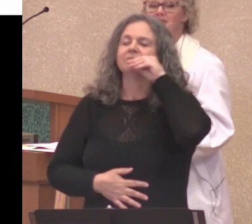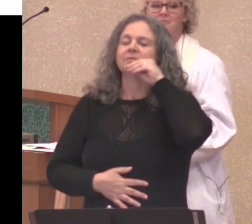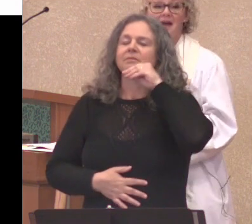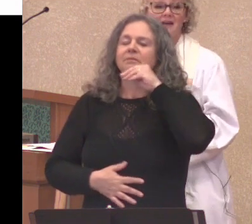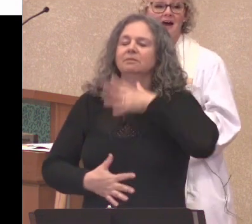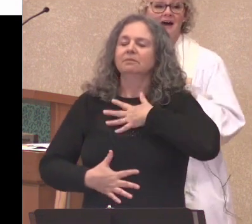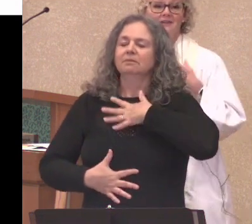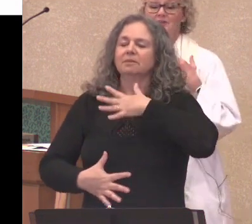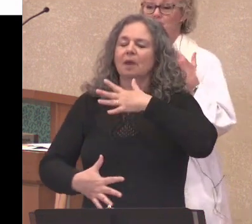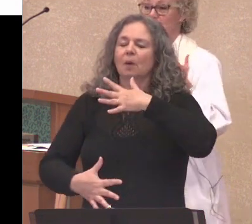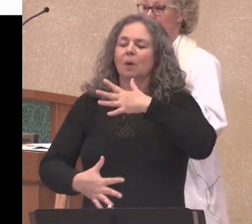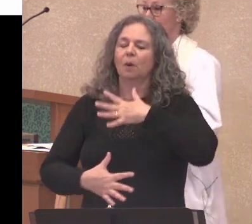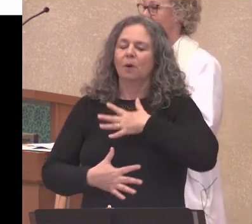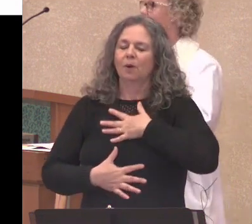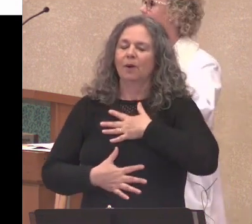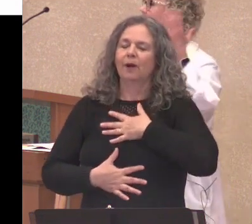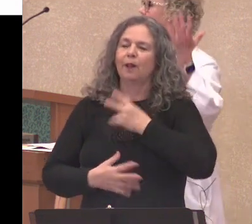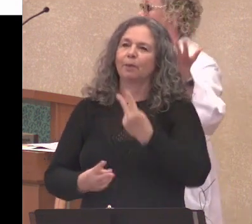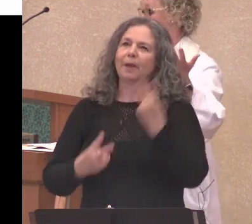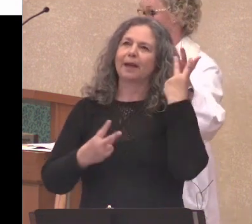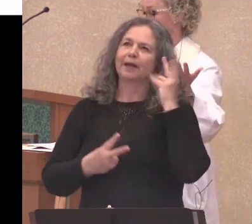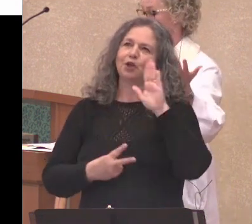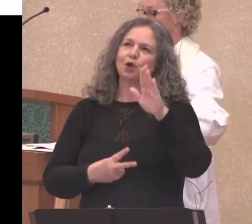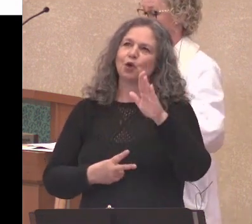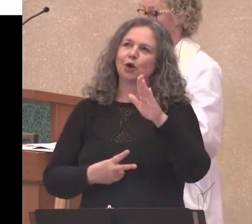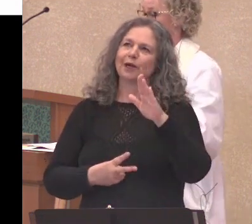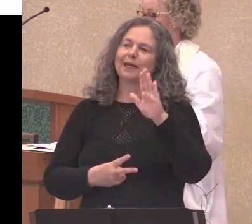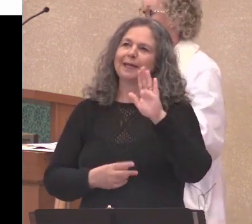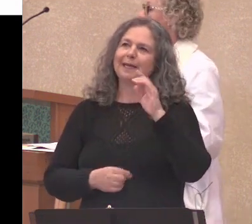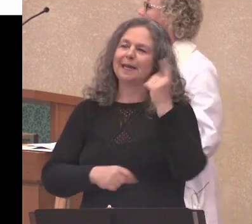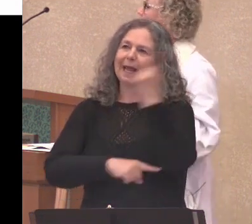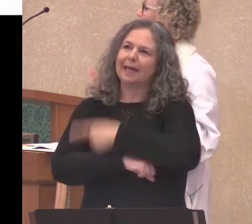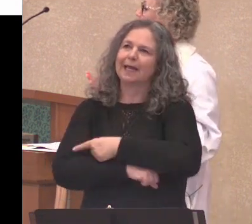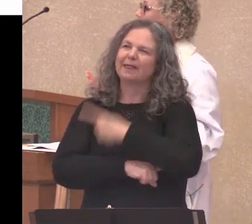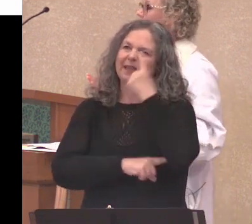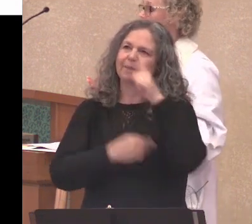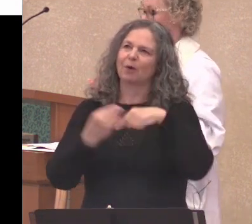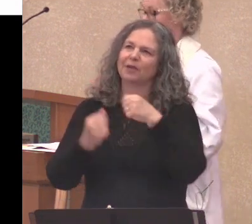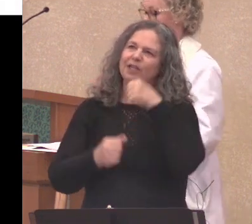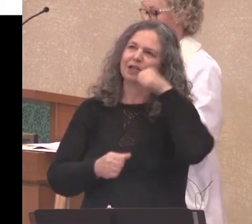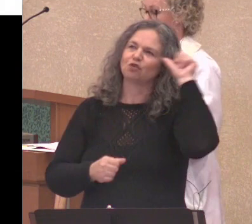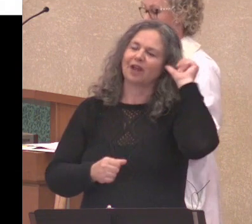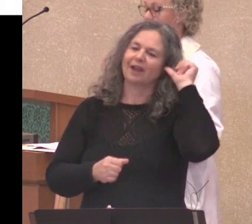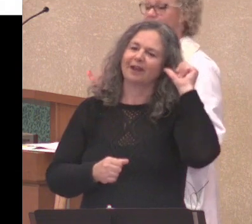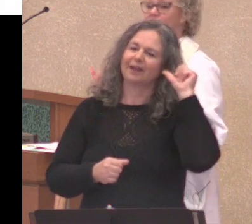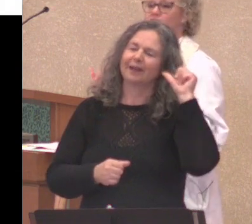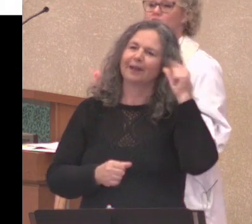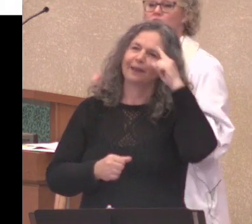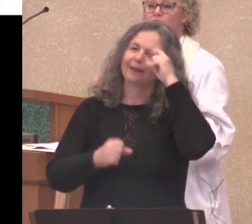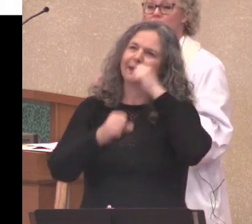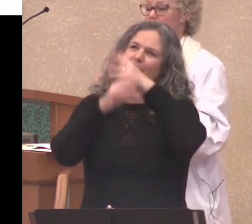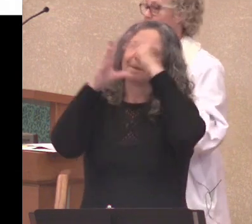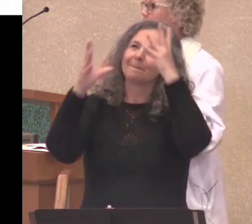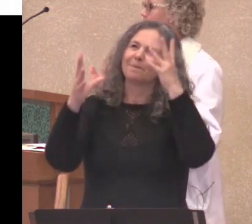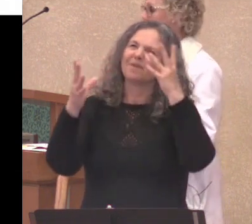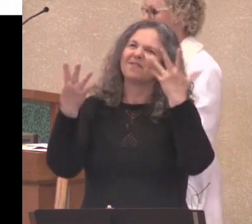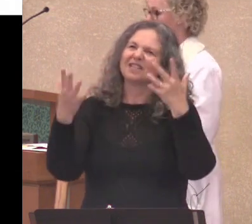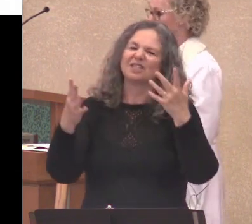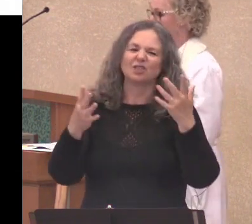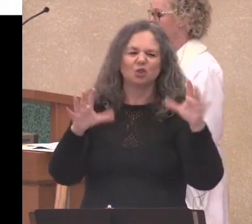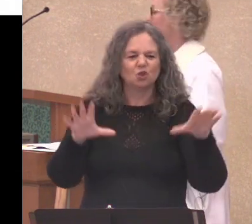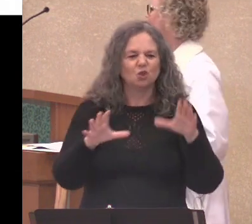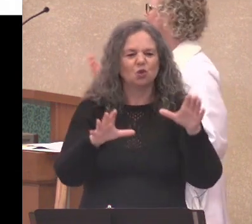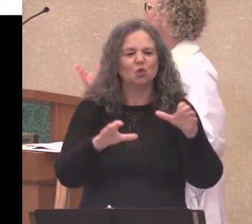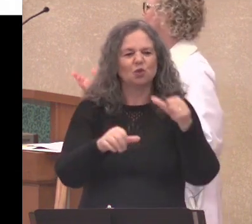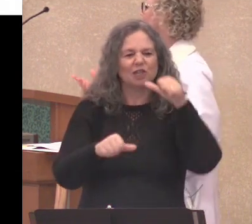Now think back on your day. Let's think back on yesterday and bring to mind the places you were, the people you